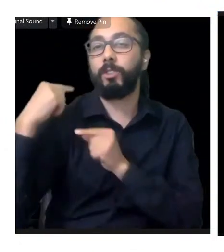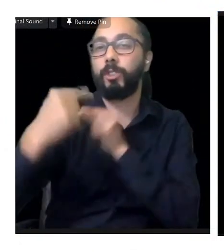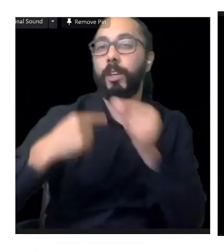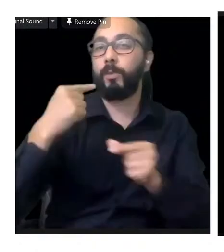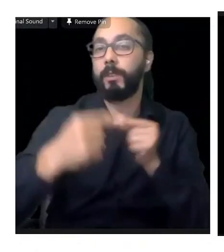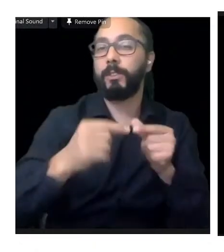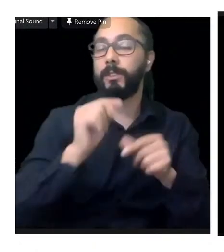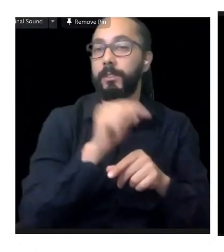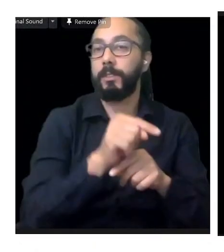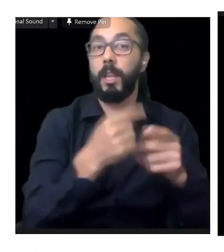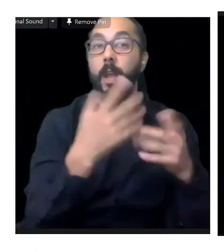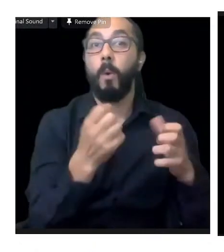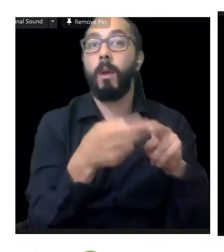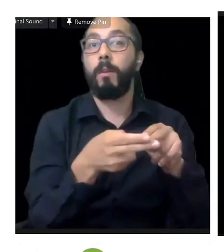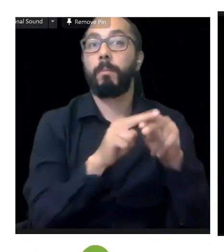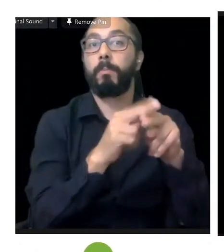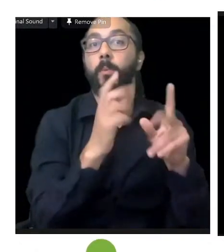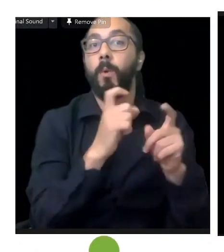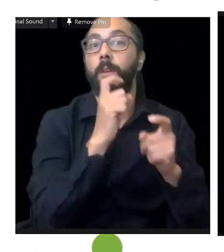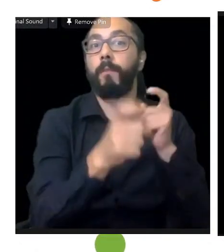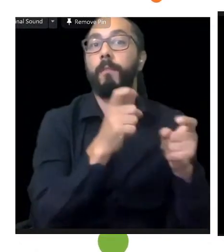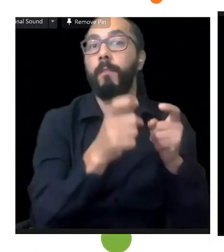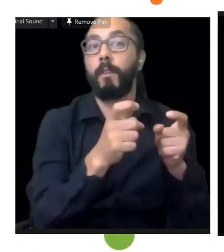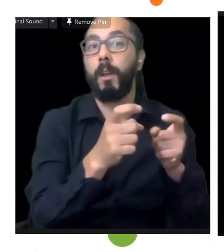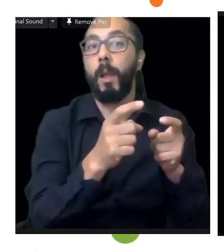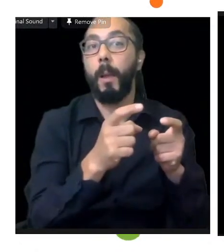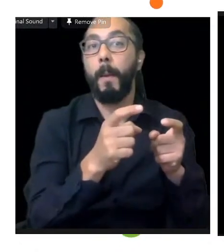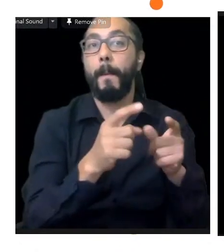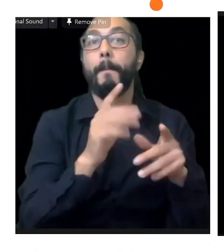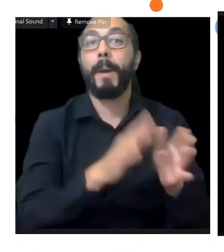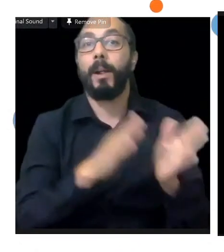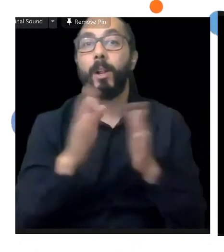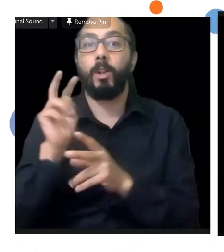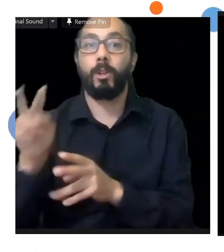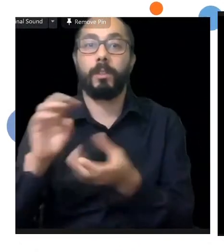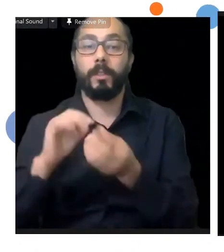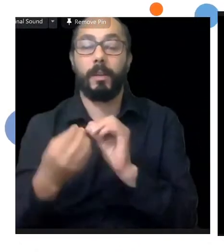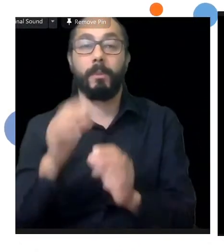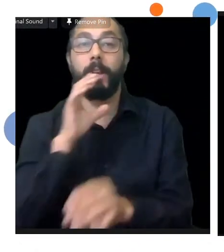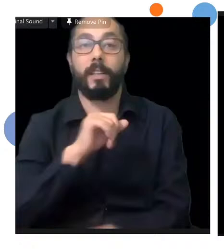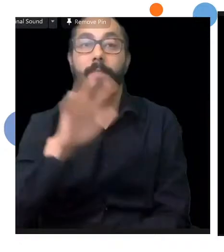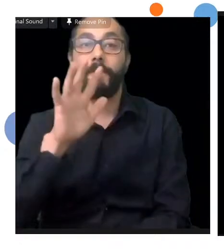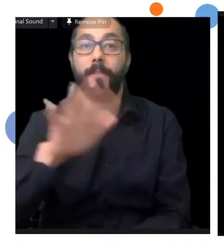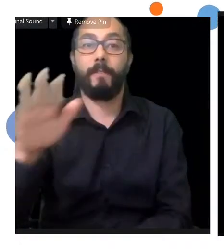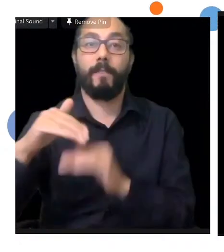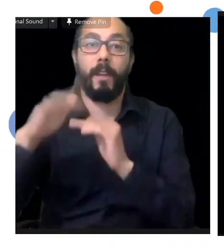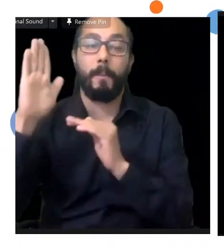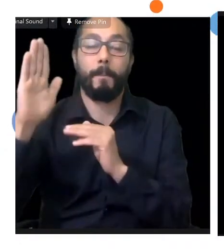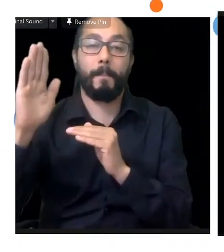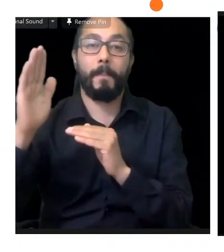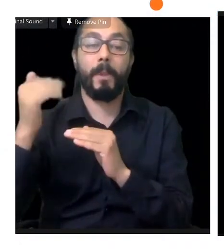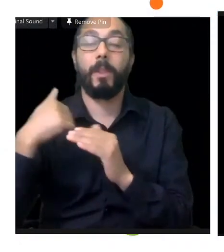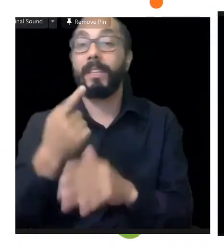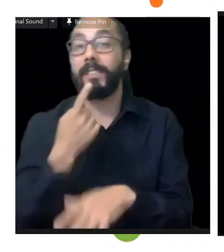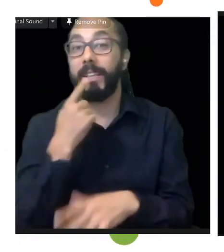more in 21, but check out that number of the 55 plus and the projected or what they say they will give or want to